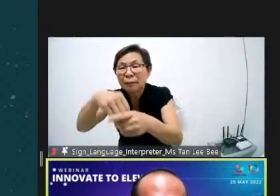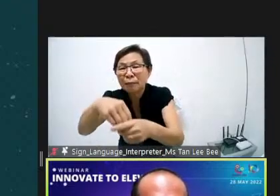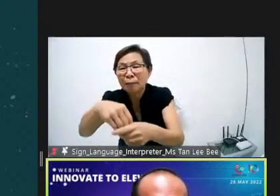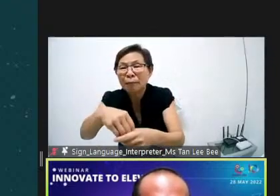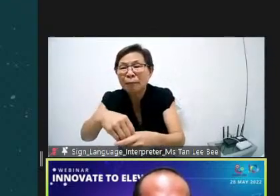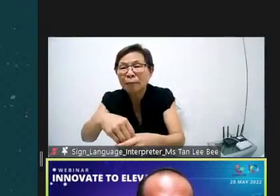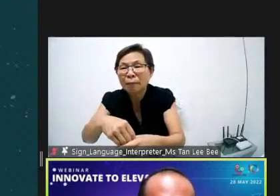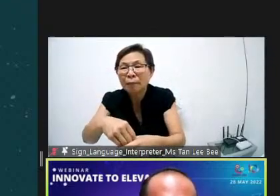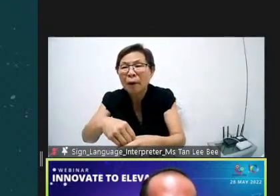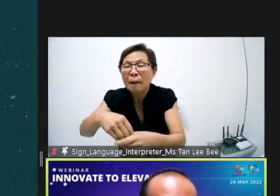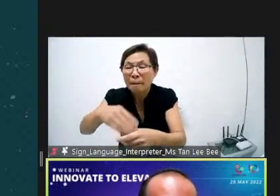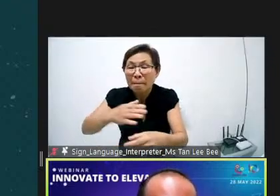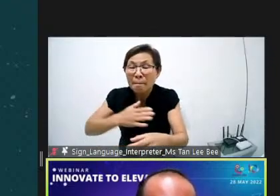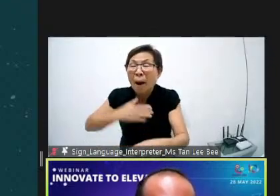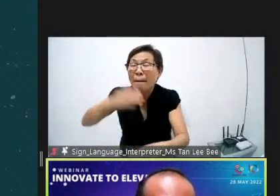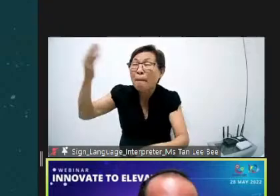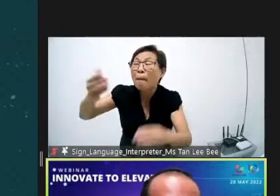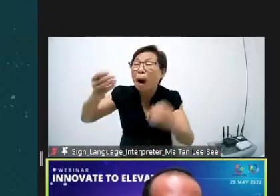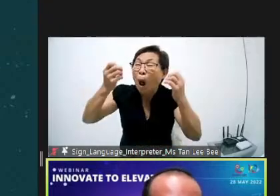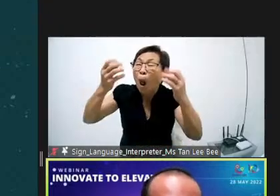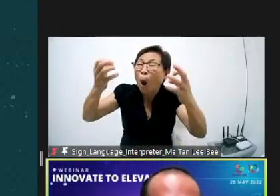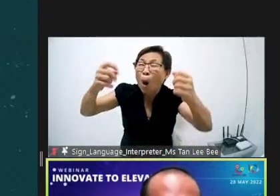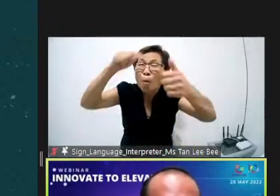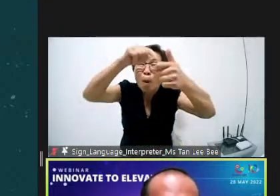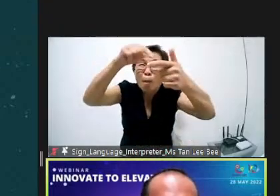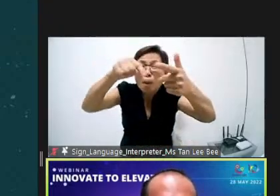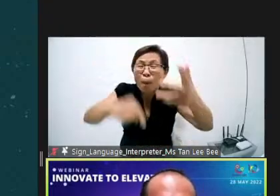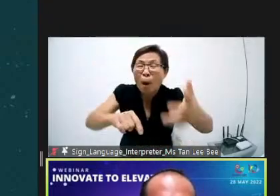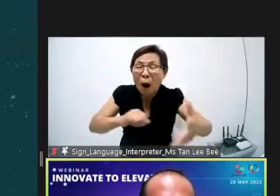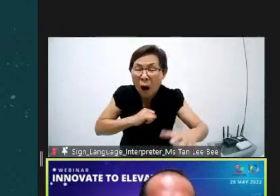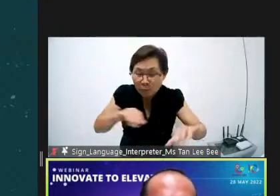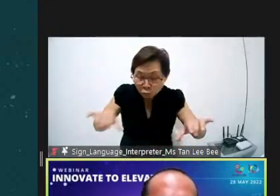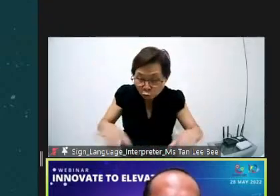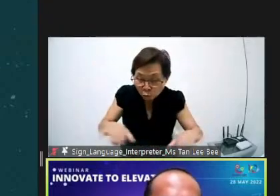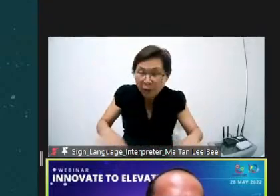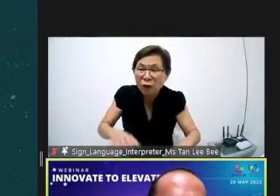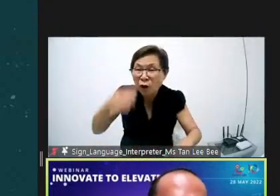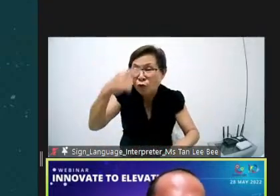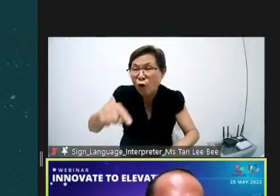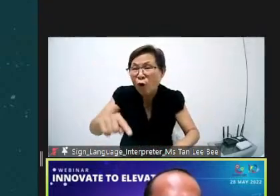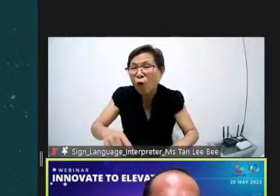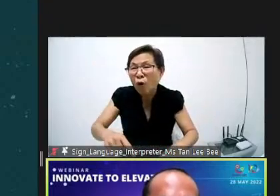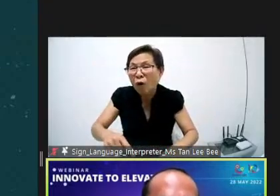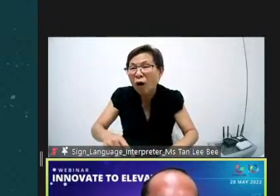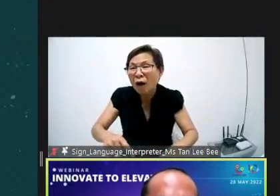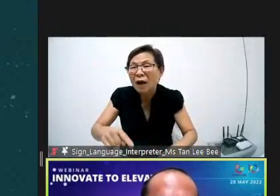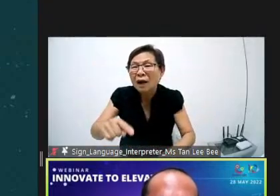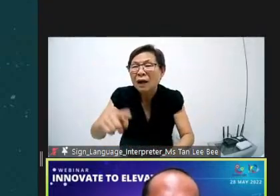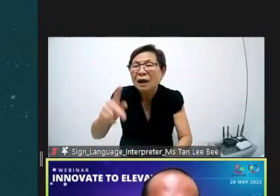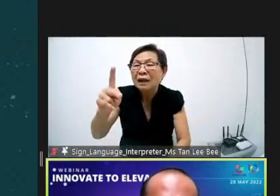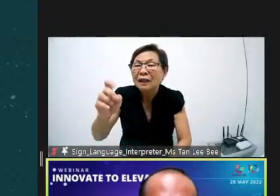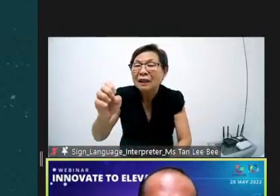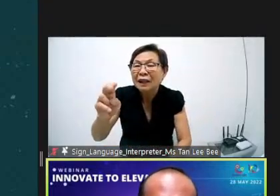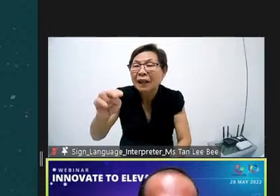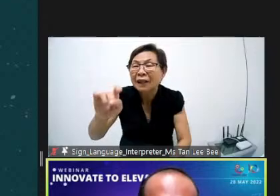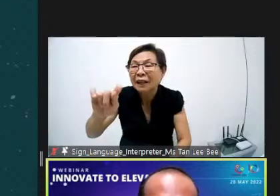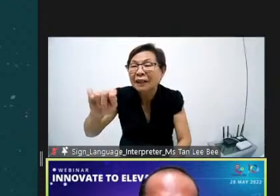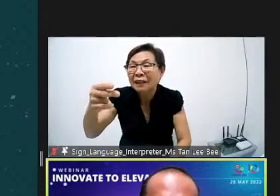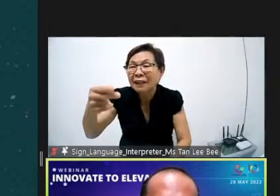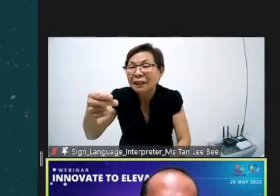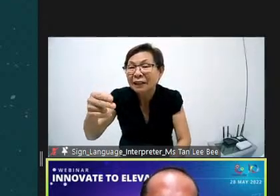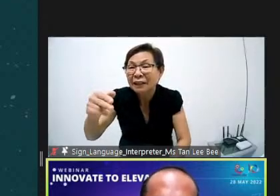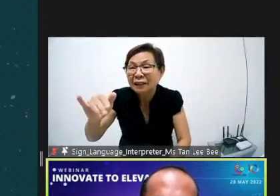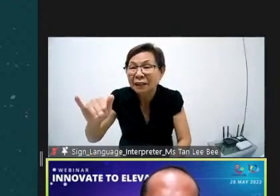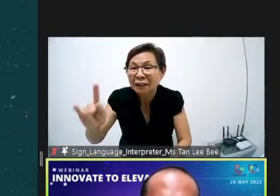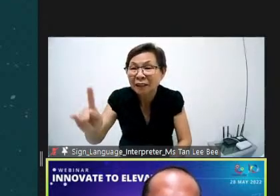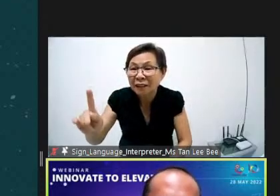my presentation. There's a lot of things. I'm doing for body kinesthetic. So don't doing